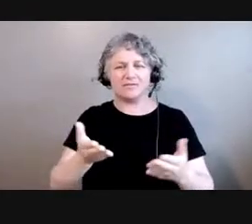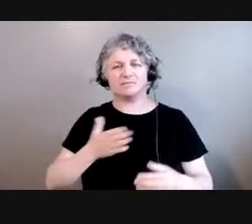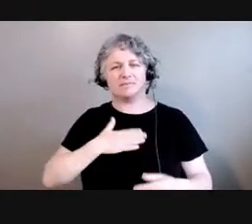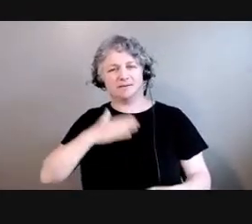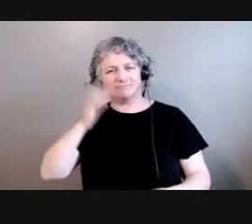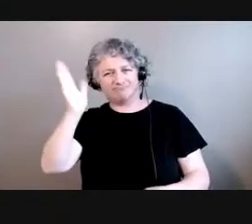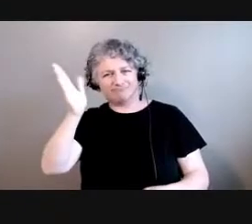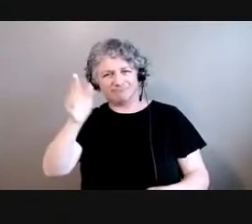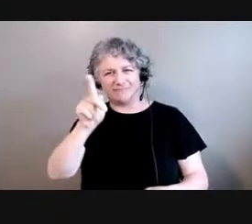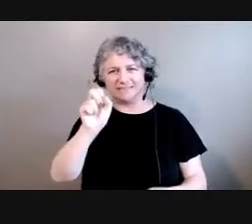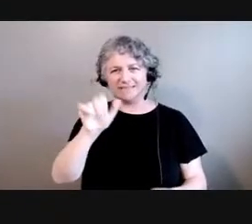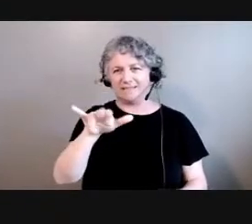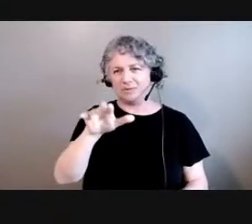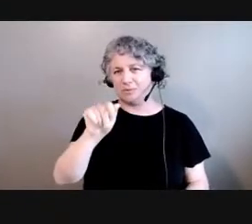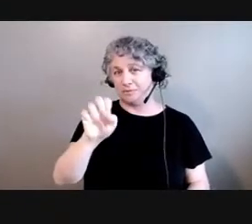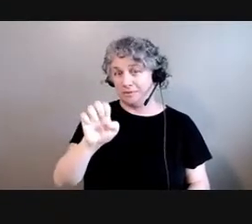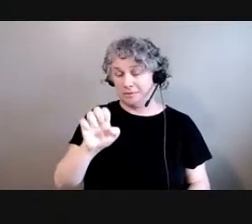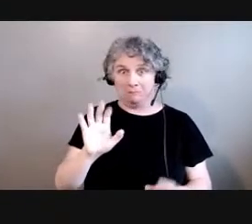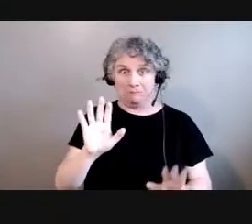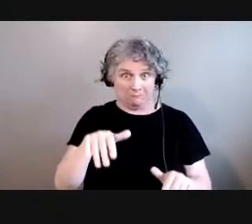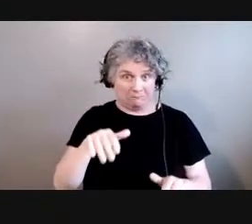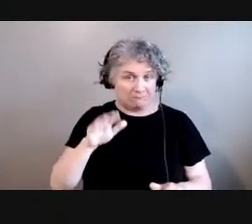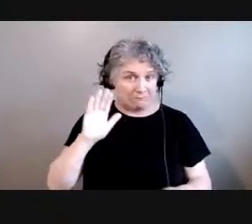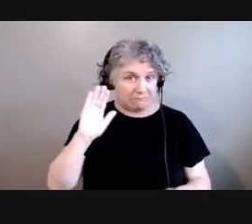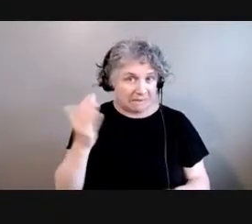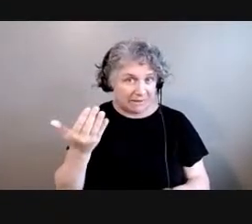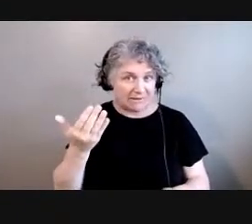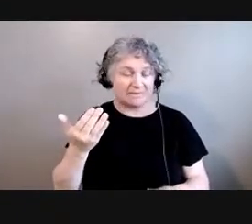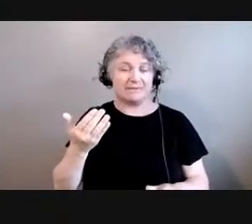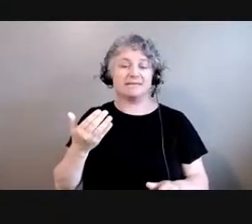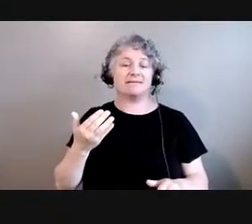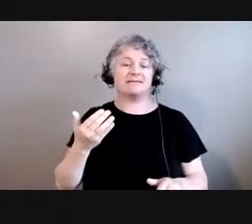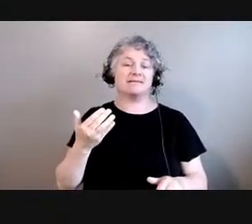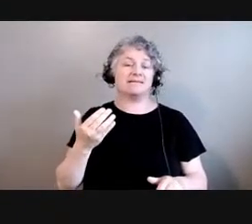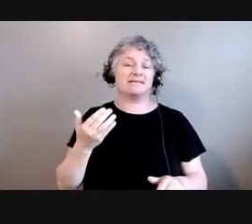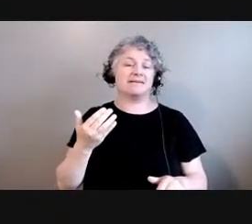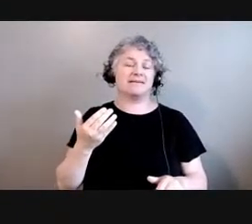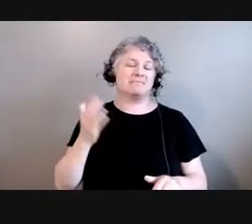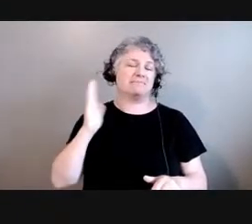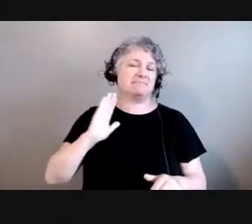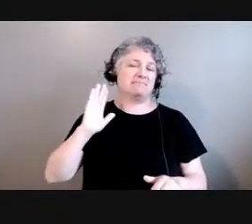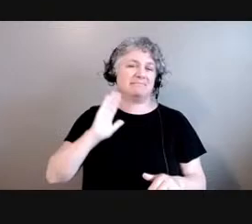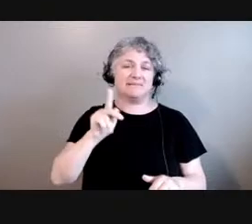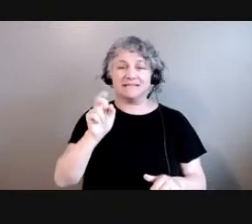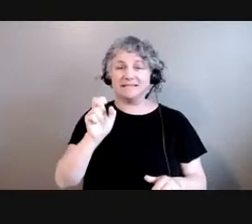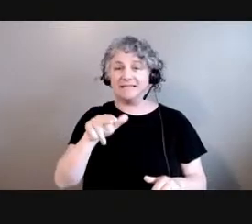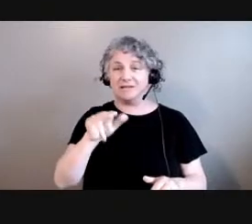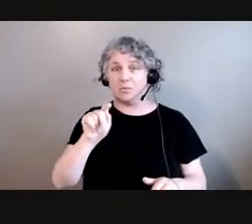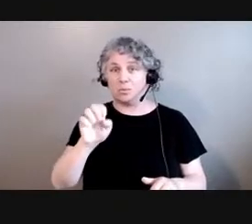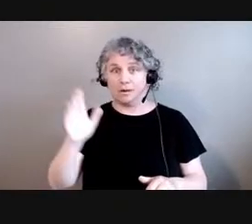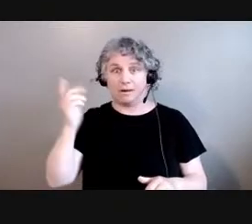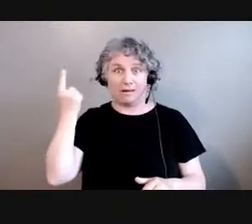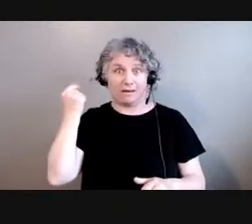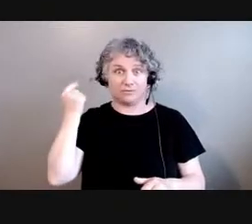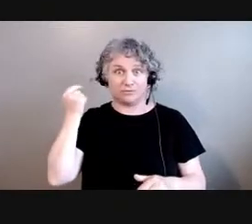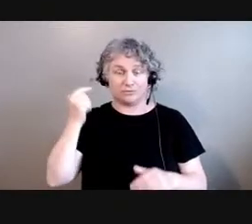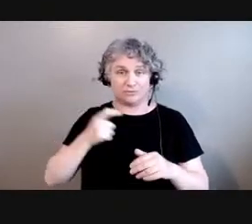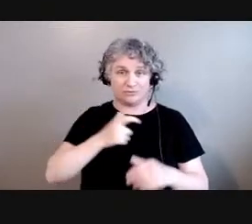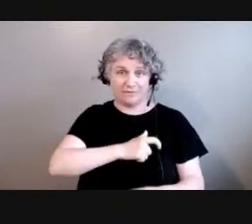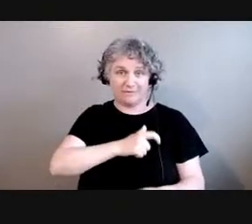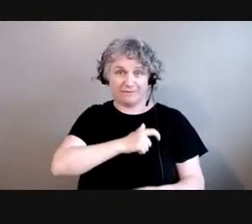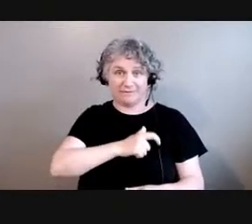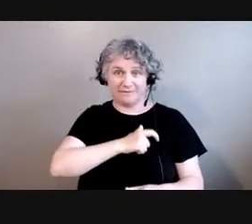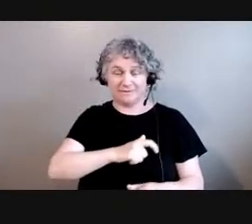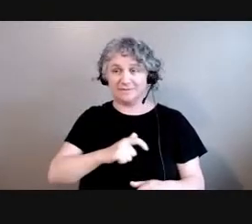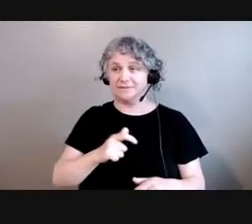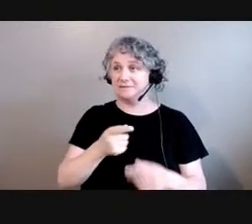presentation. Apparently, when I did one of the keynote talks at last year's conference, I